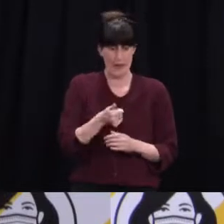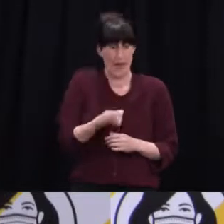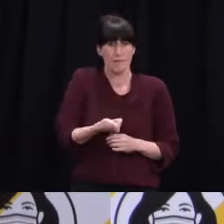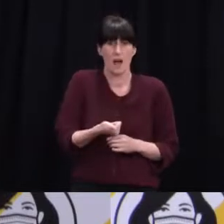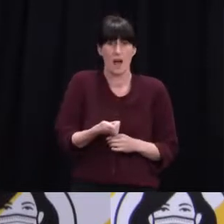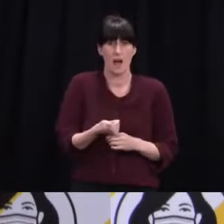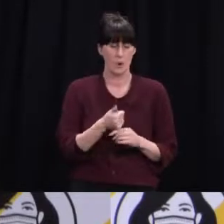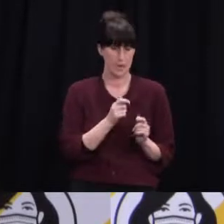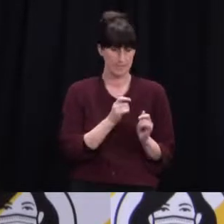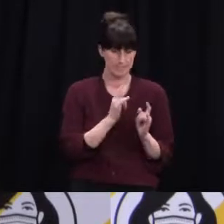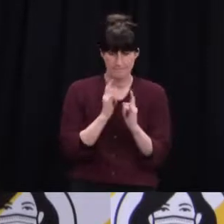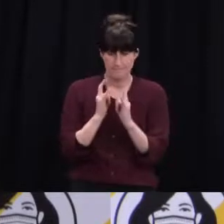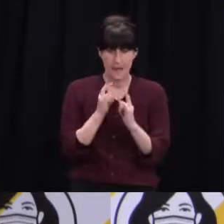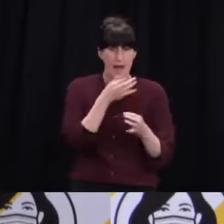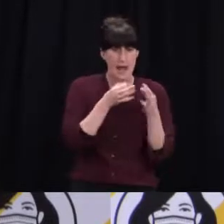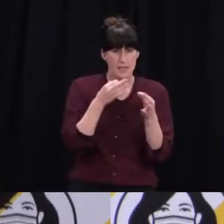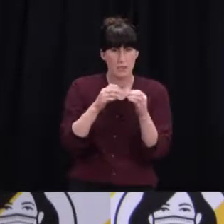first is that